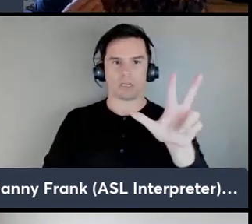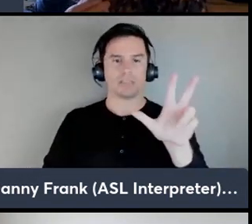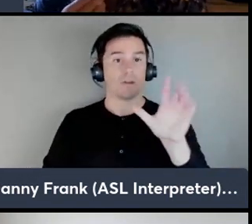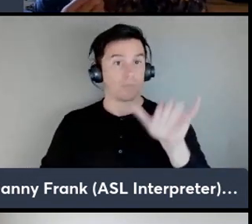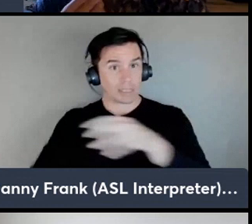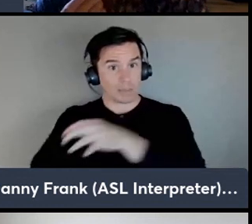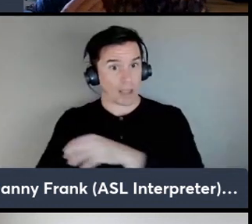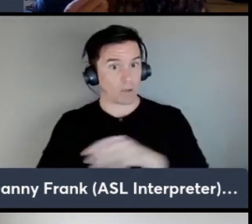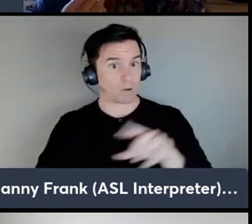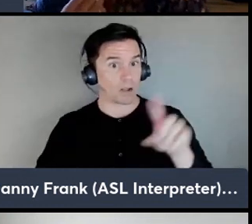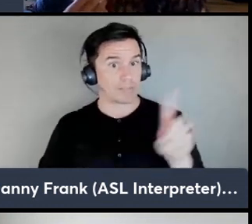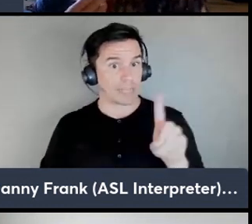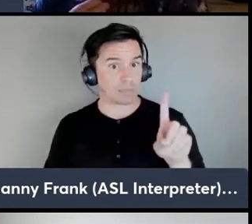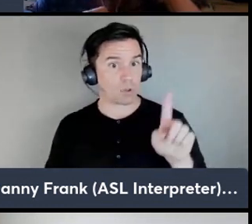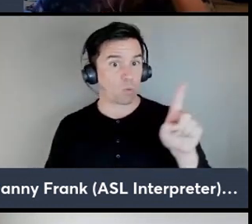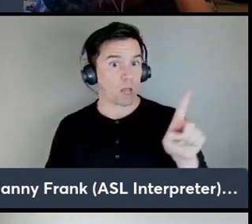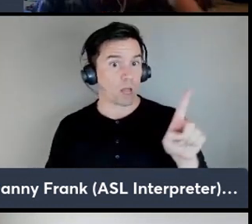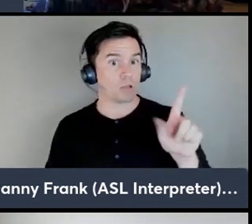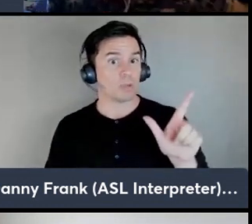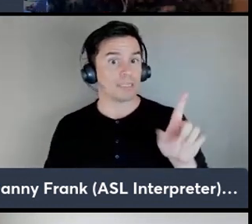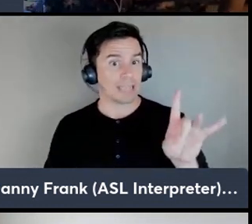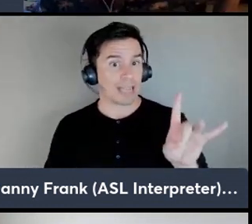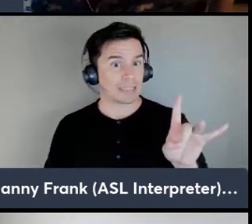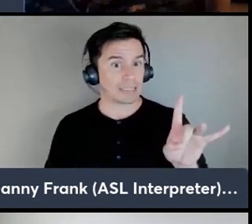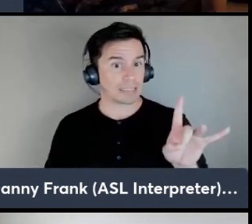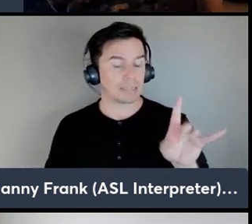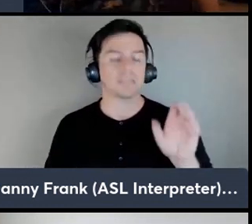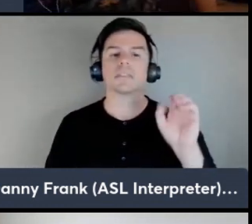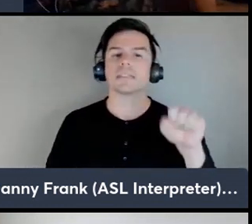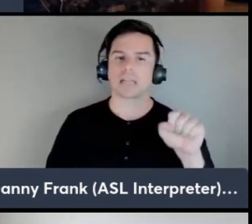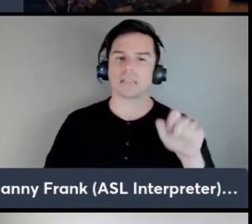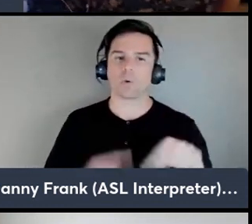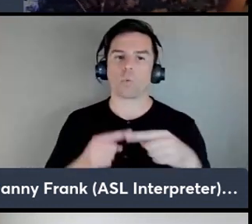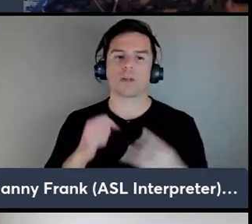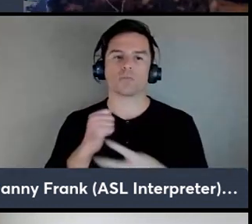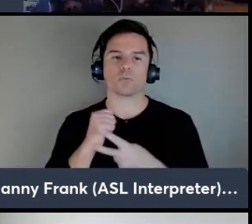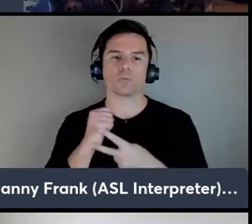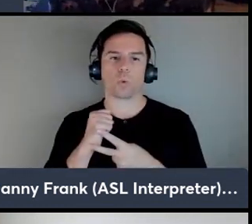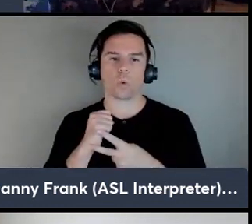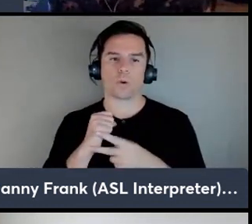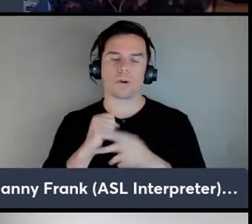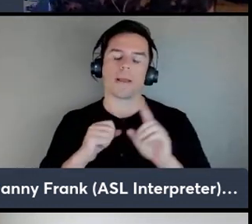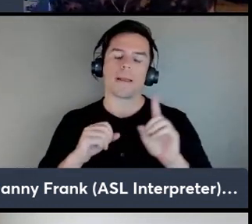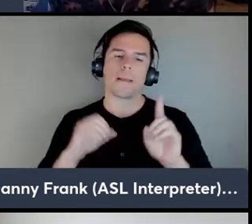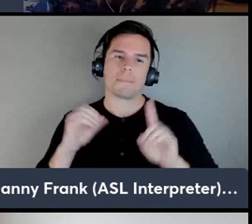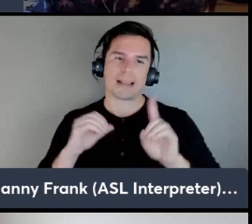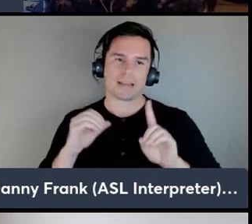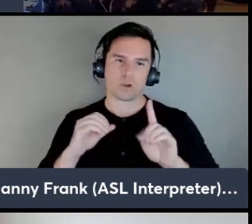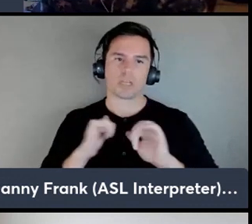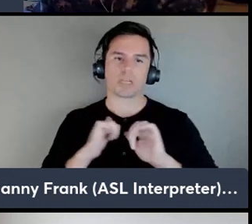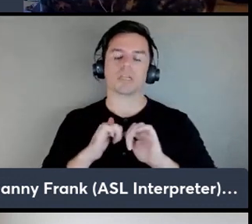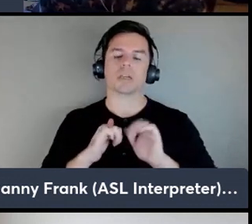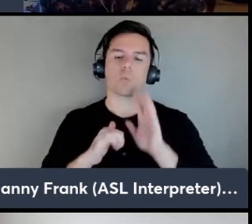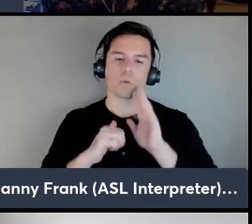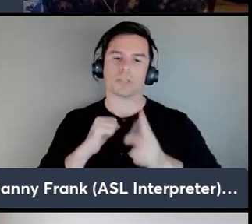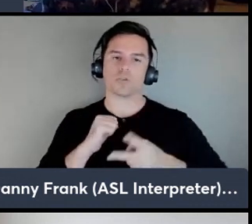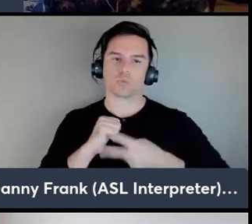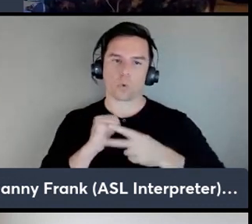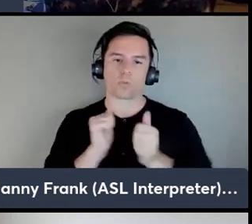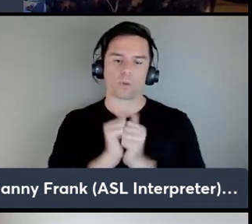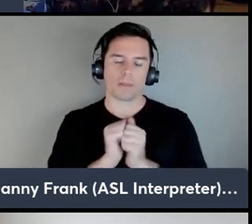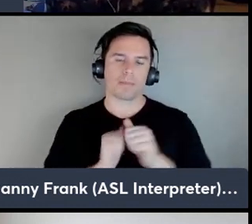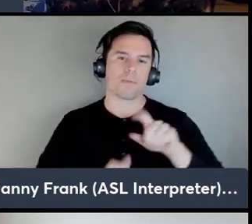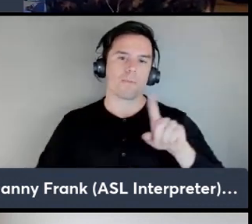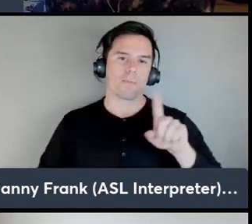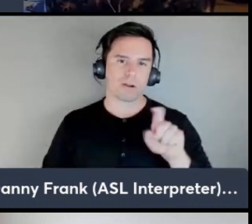us? Yeah, so when it's stored in binary, the way it's stored in binary is actually stored with 128